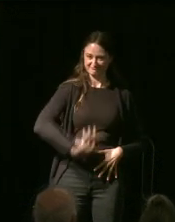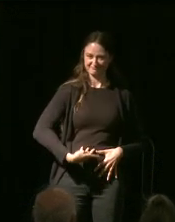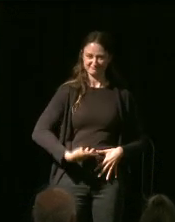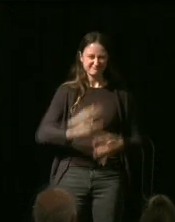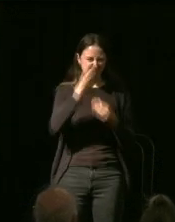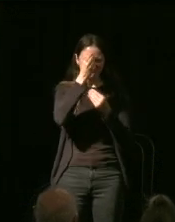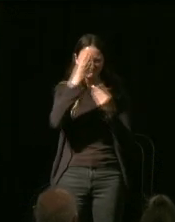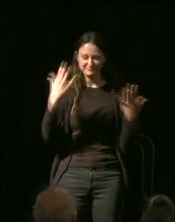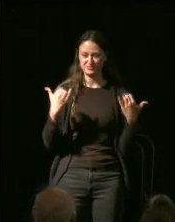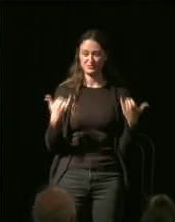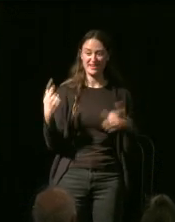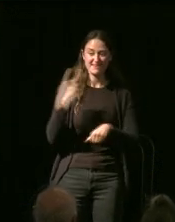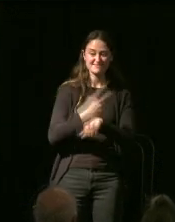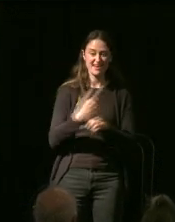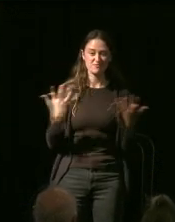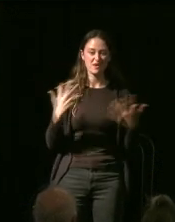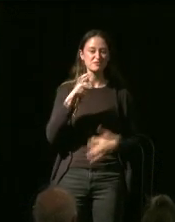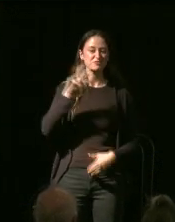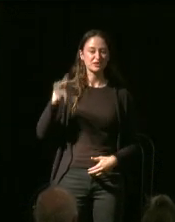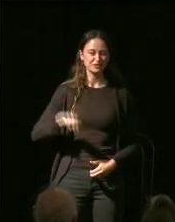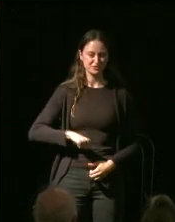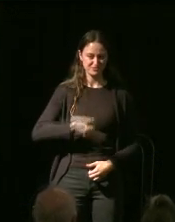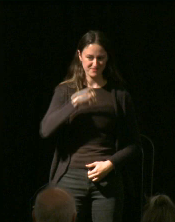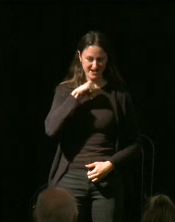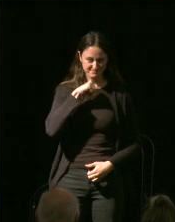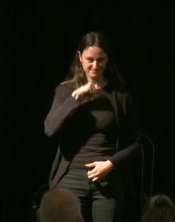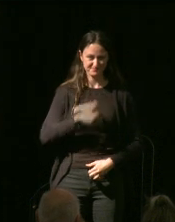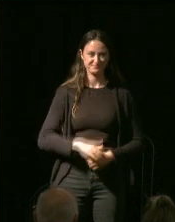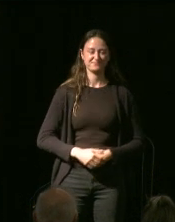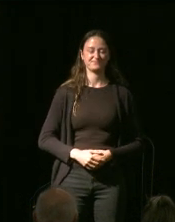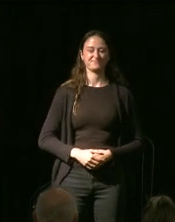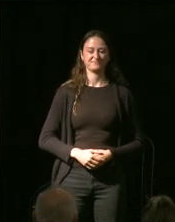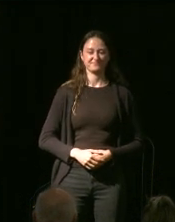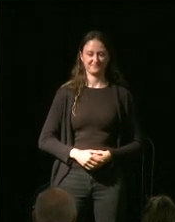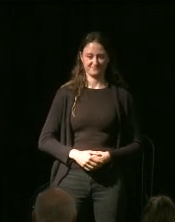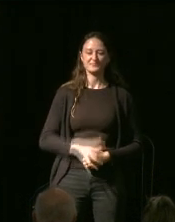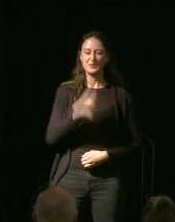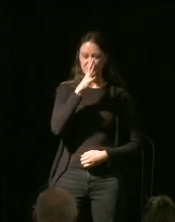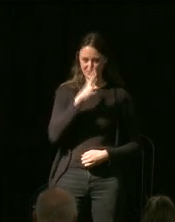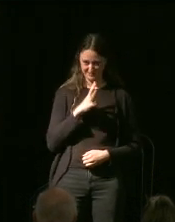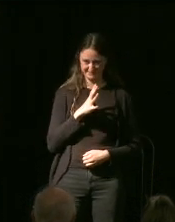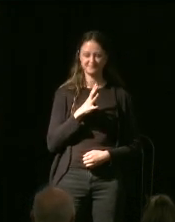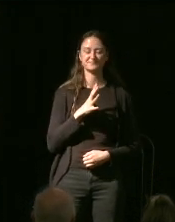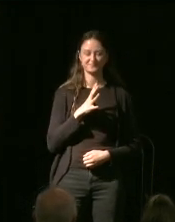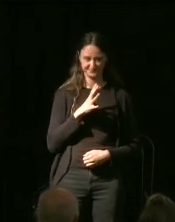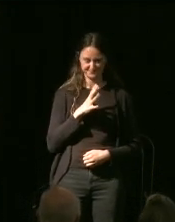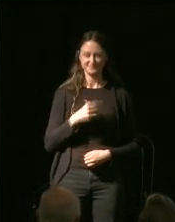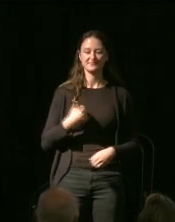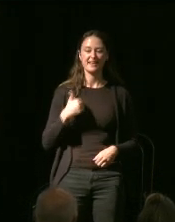gold-rimmed glasses. I'm a genetic counselor at Flown Eye Institute at the University of Rochester.